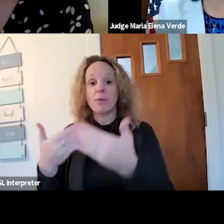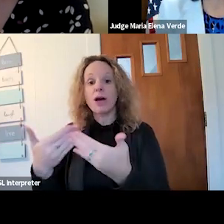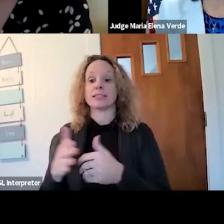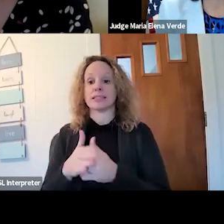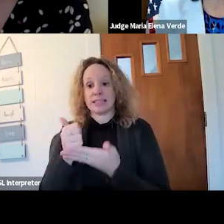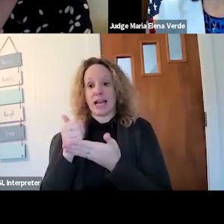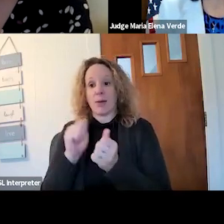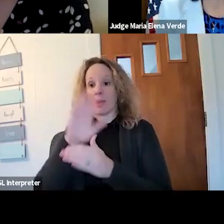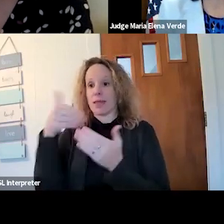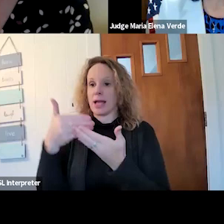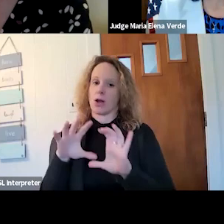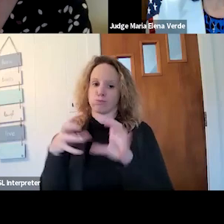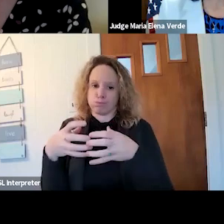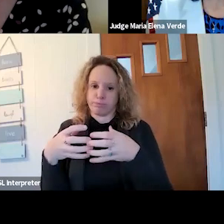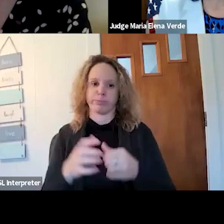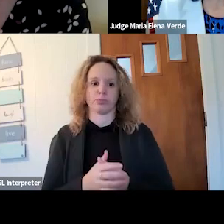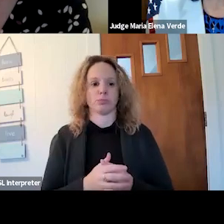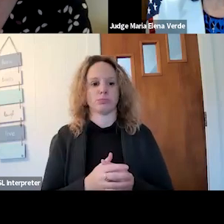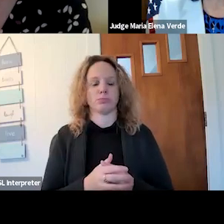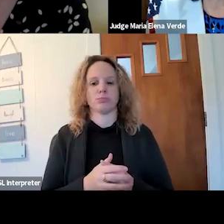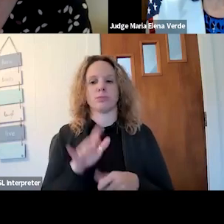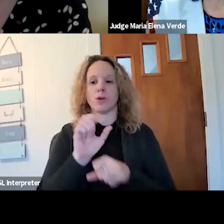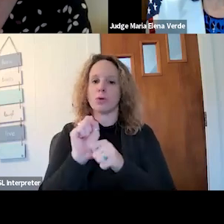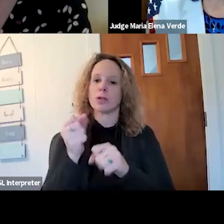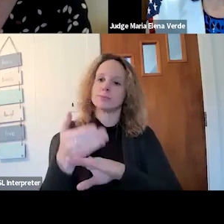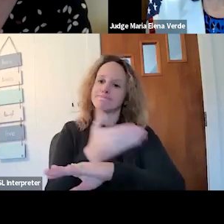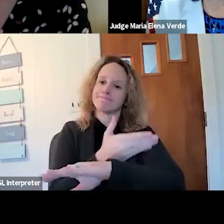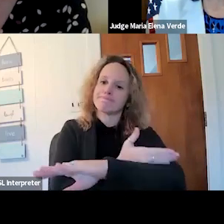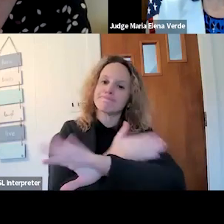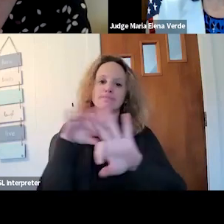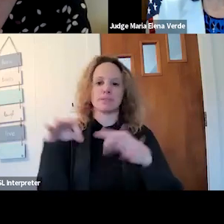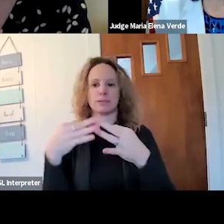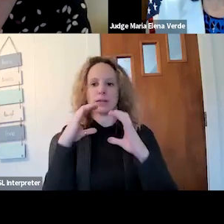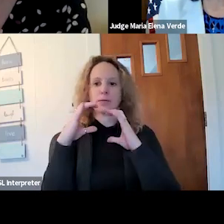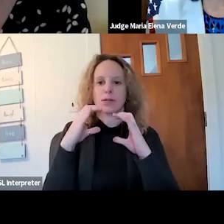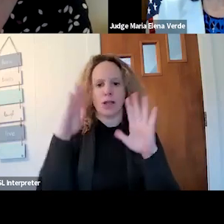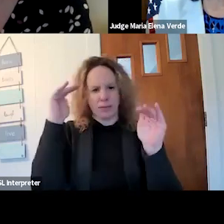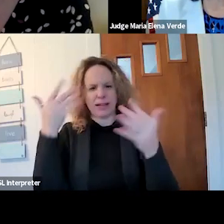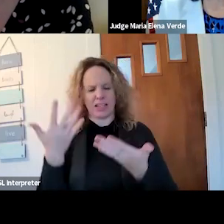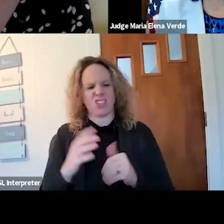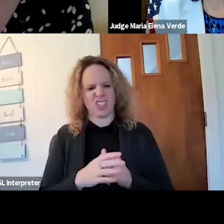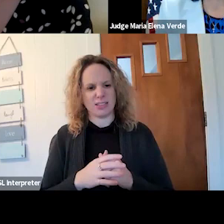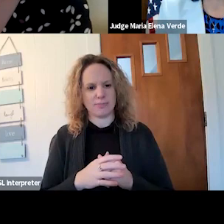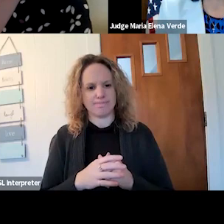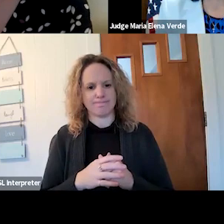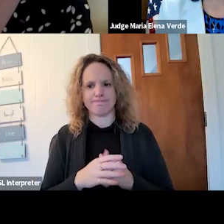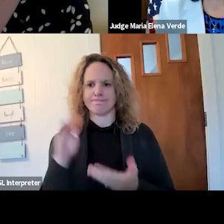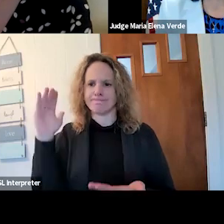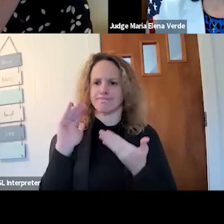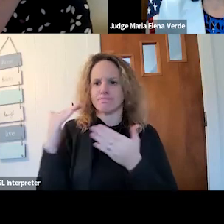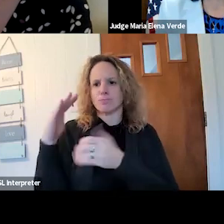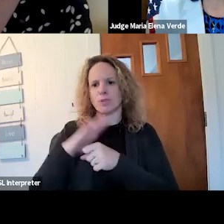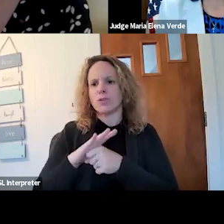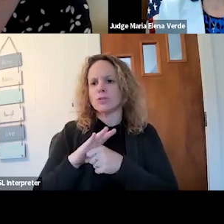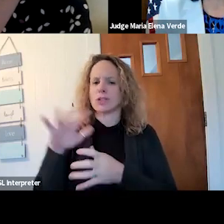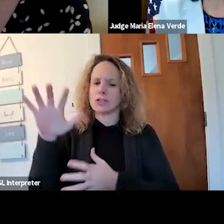that entire unit. And we need to work to improve familial communication and expectations to reduce stress and